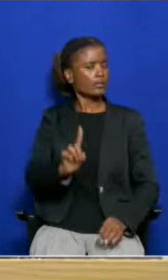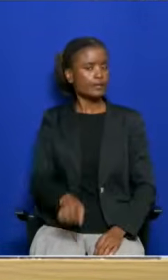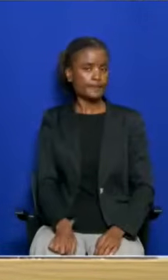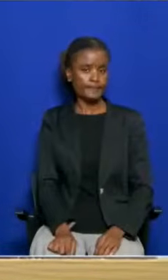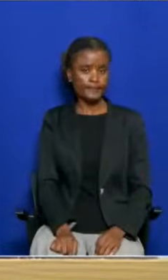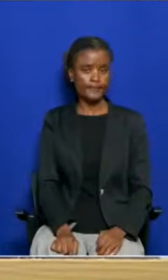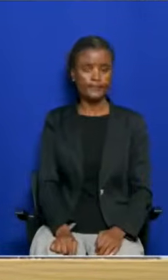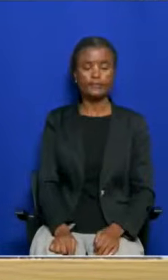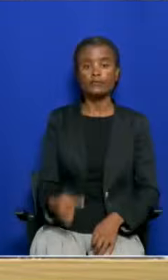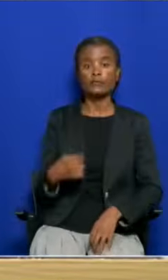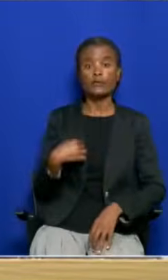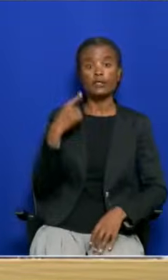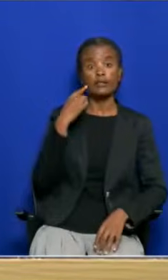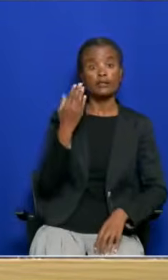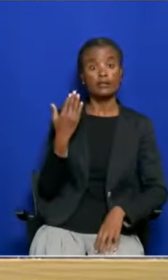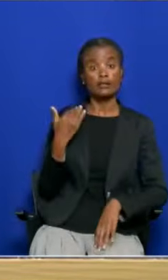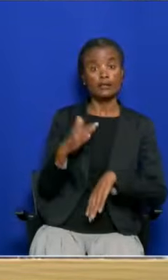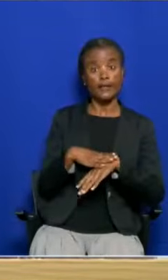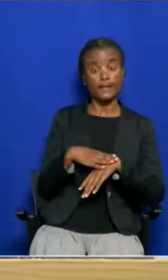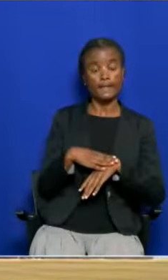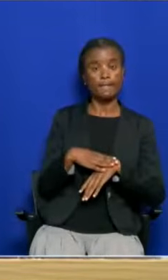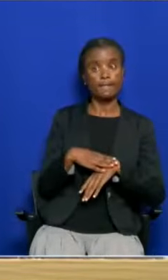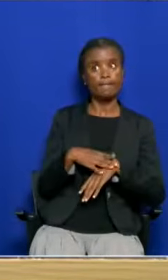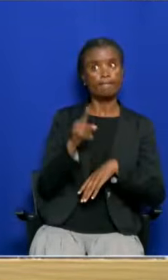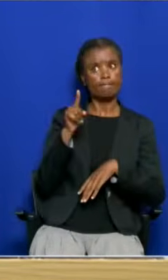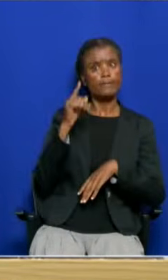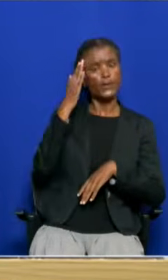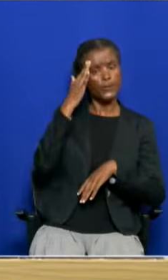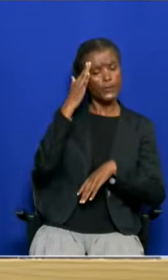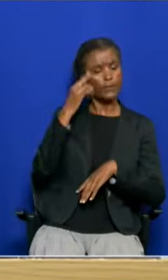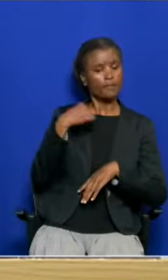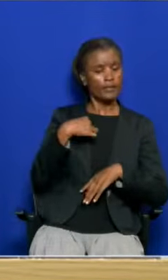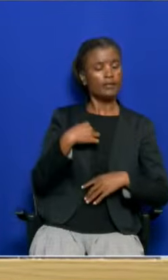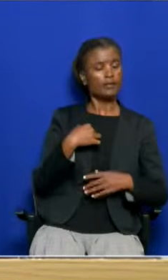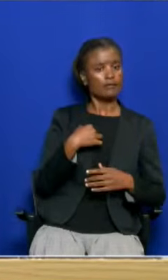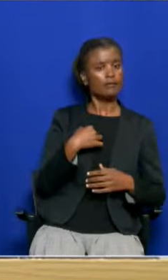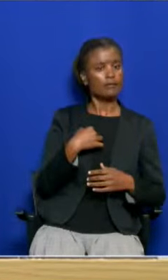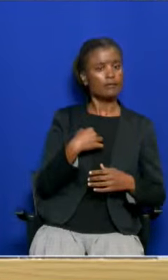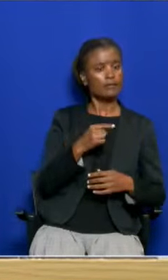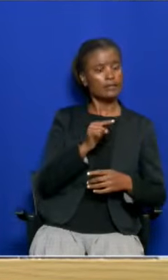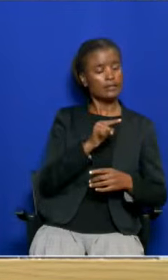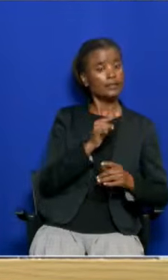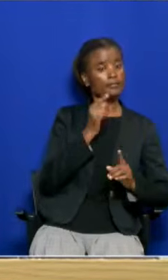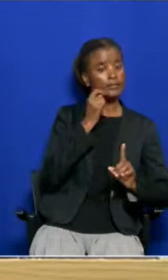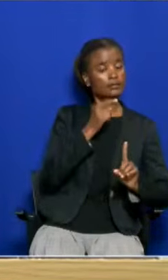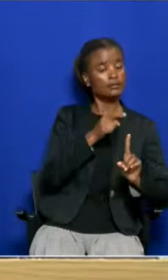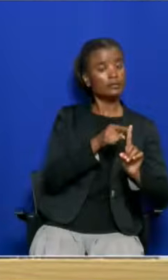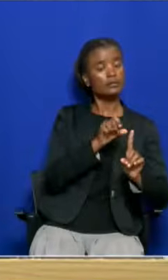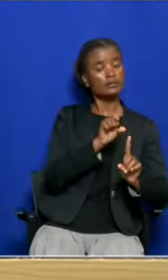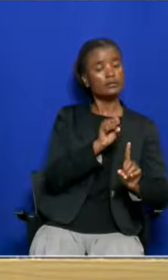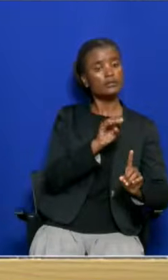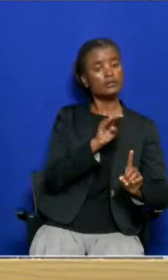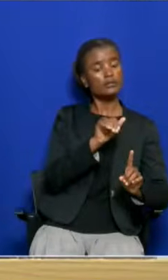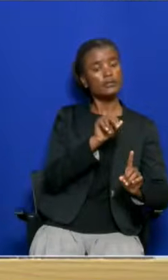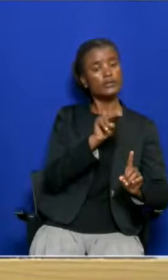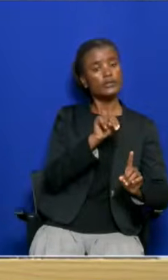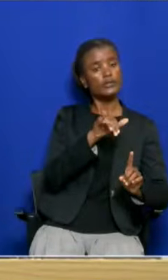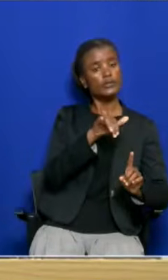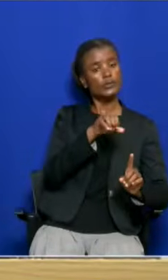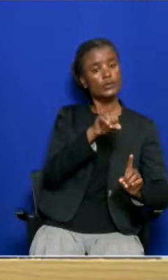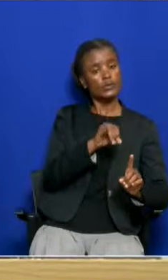that time, he knew that I knew Mr. Sibanyoni and I knew Mr.